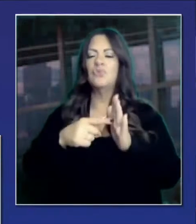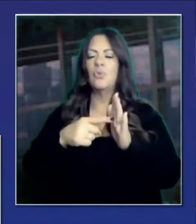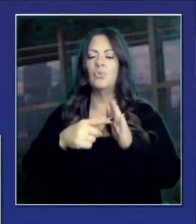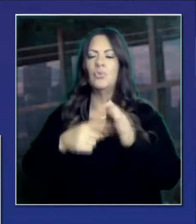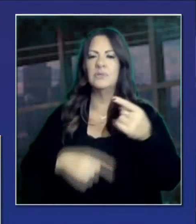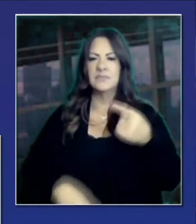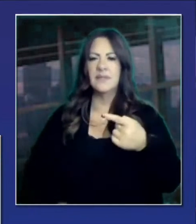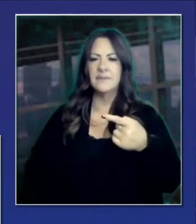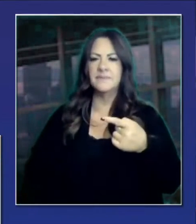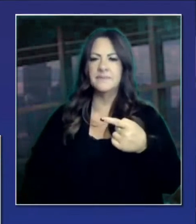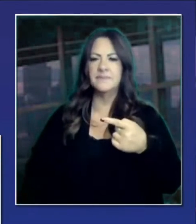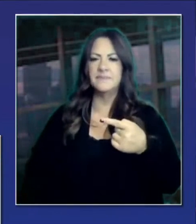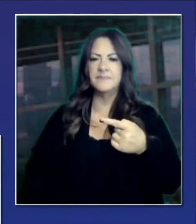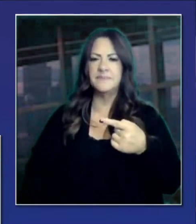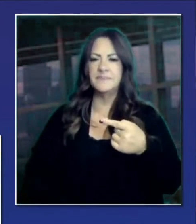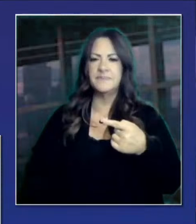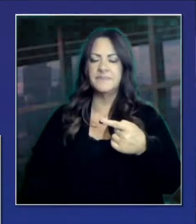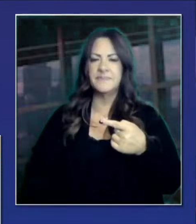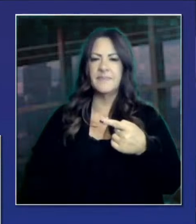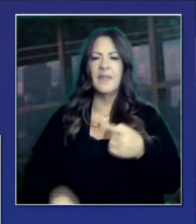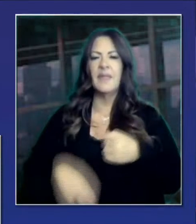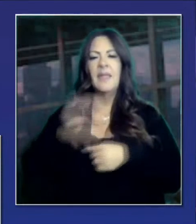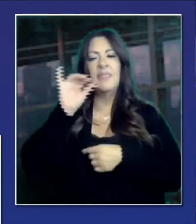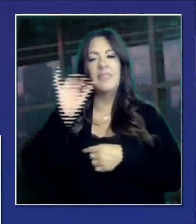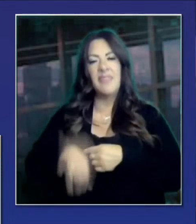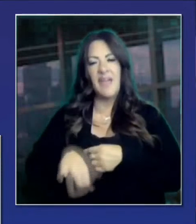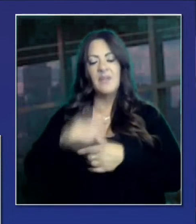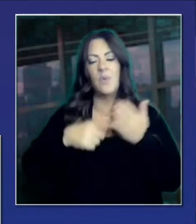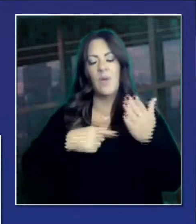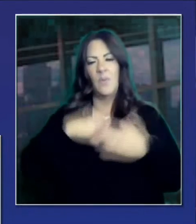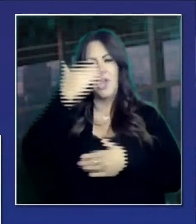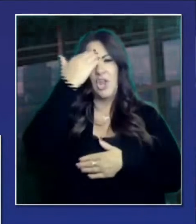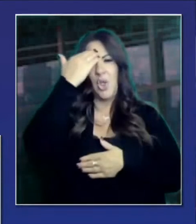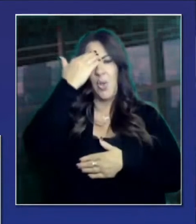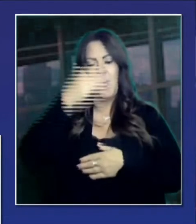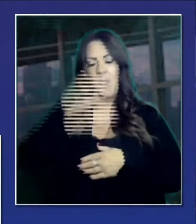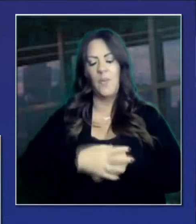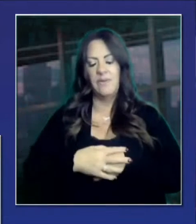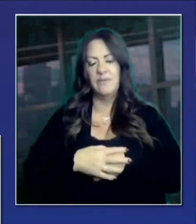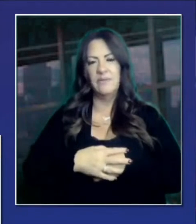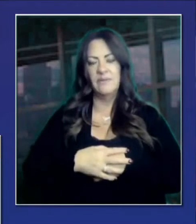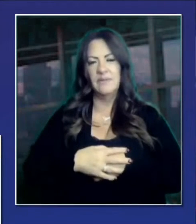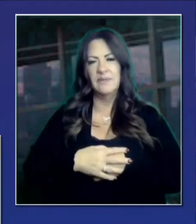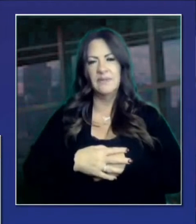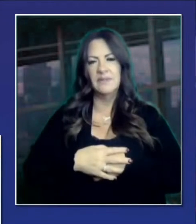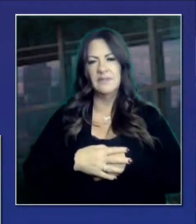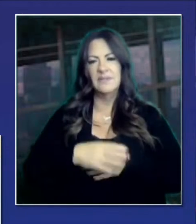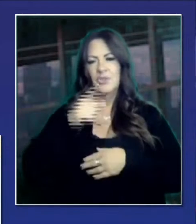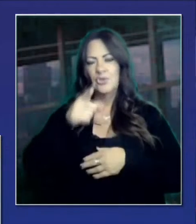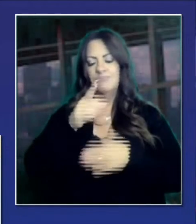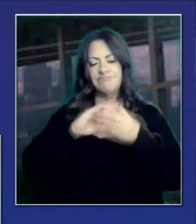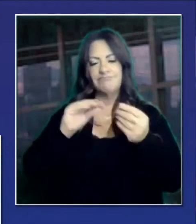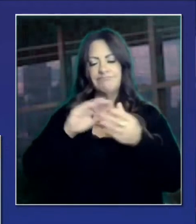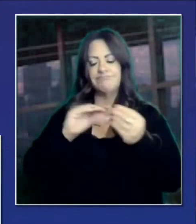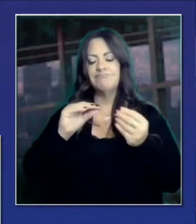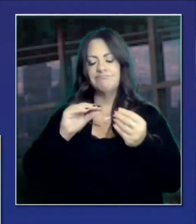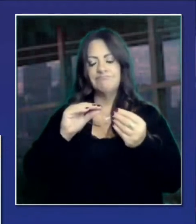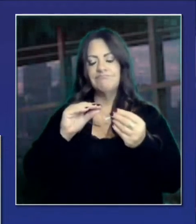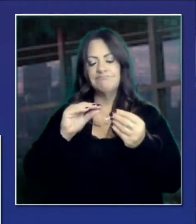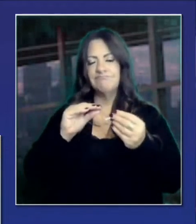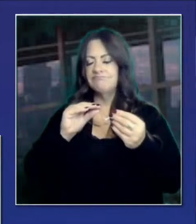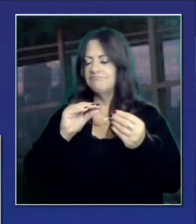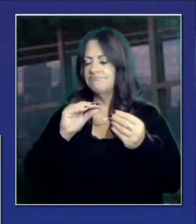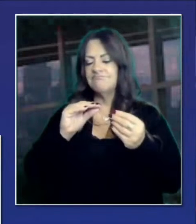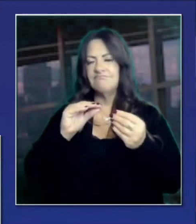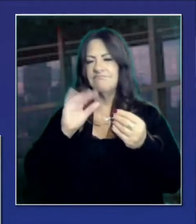part of your question, the issue of the variants. Here's what we know about variants in the state of California. You have highlighted, and we appreciate